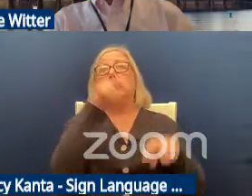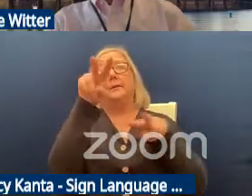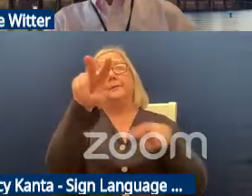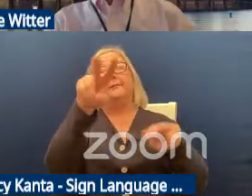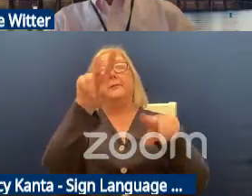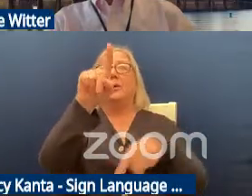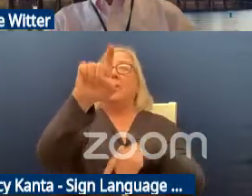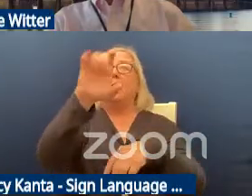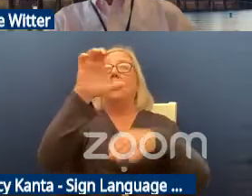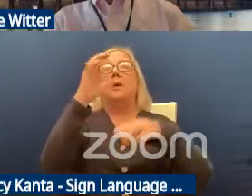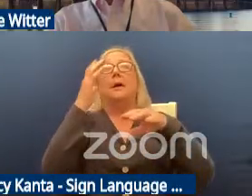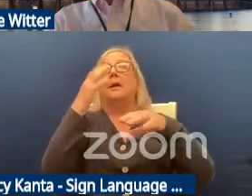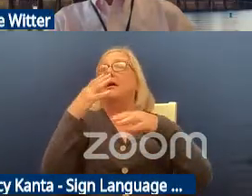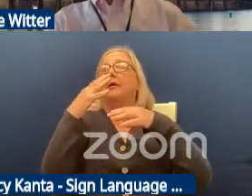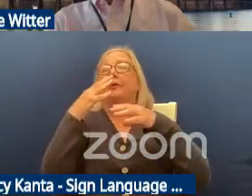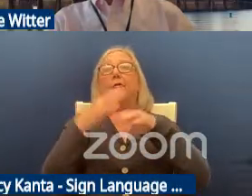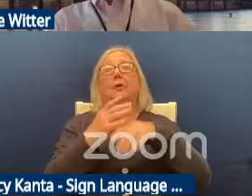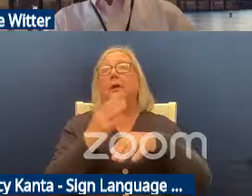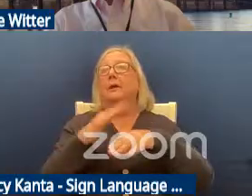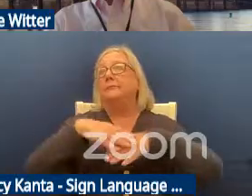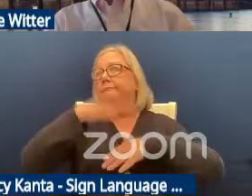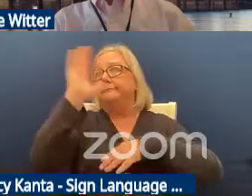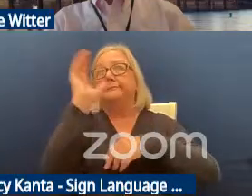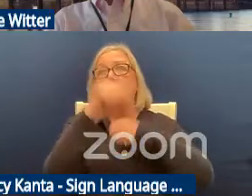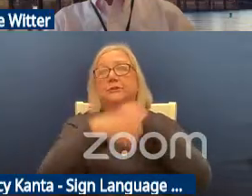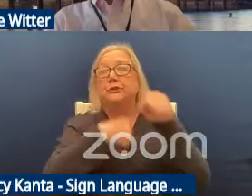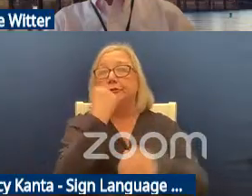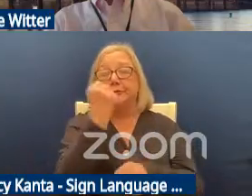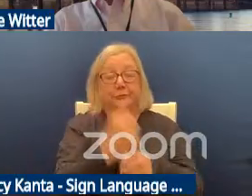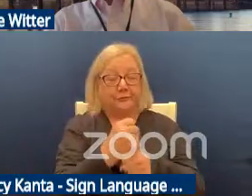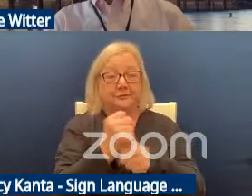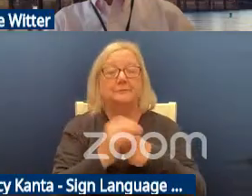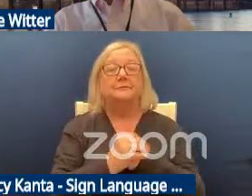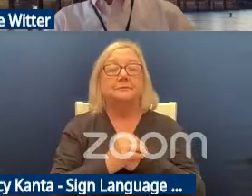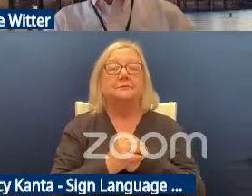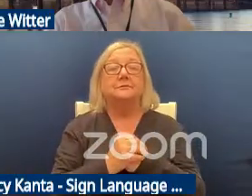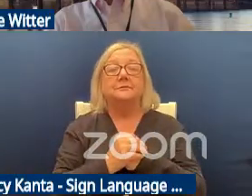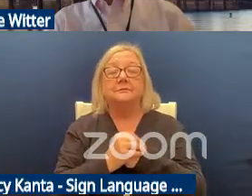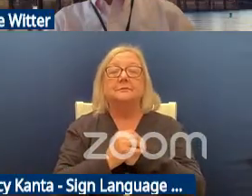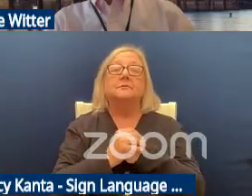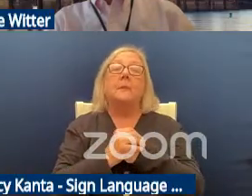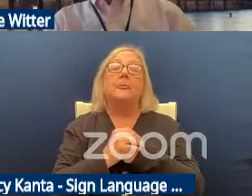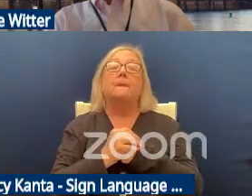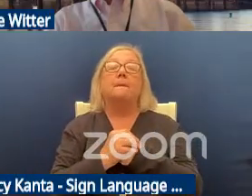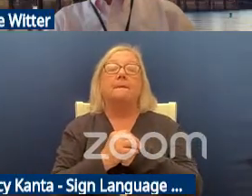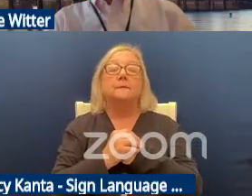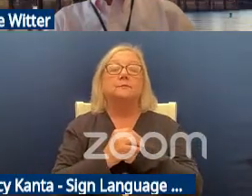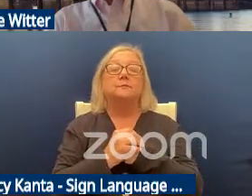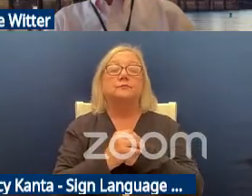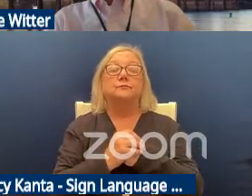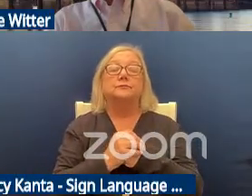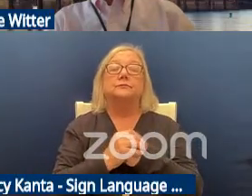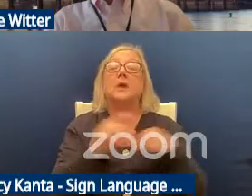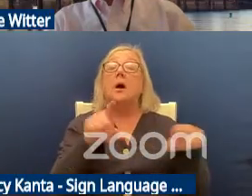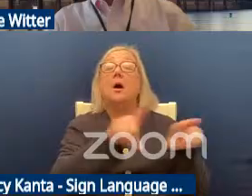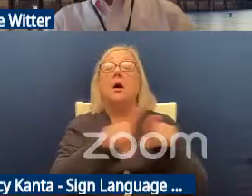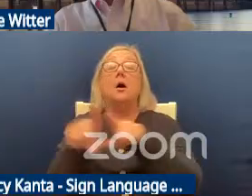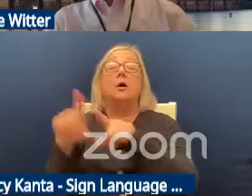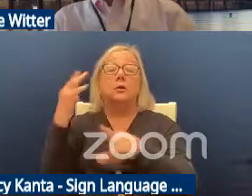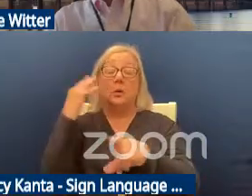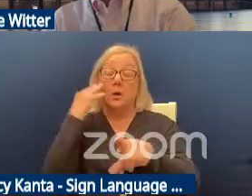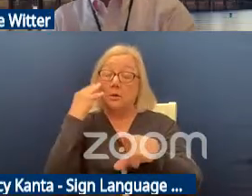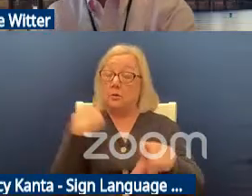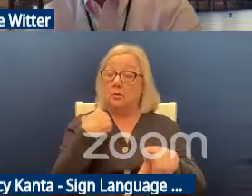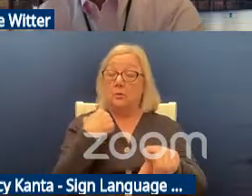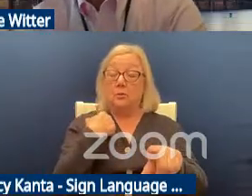We're going to be using it for 100+ years. And aside from the performance characteristics that I know we equally have to be